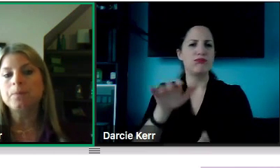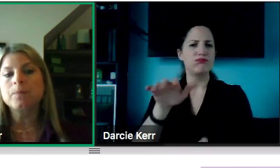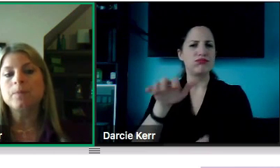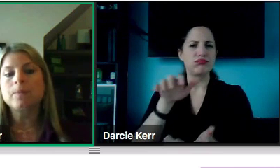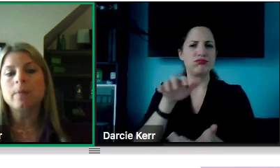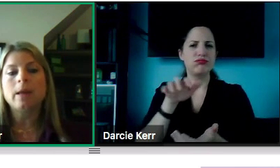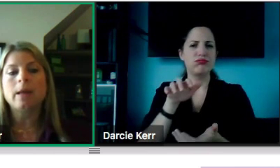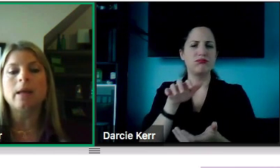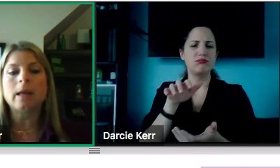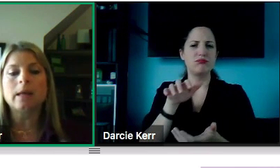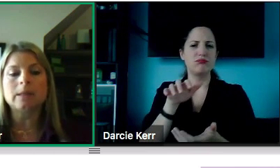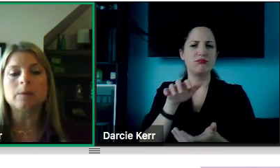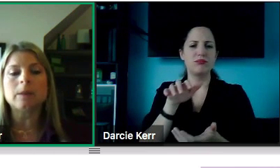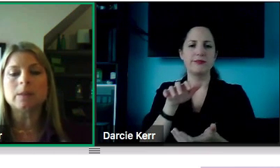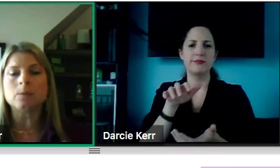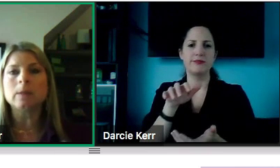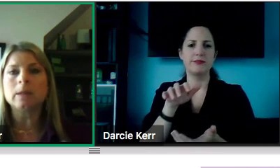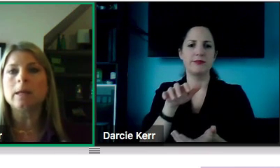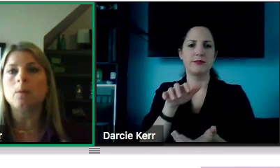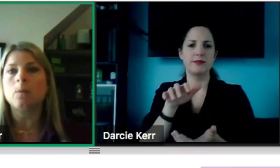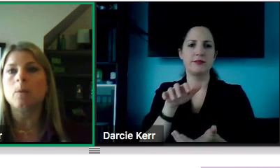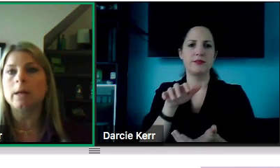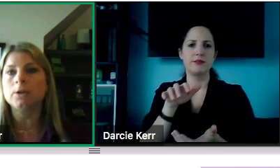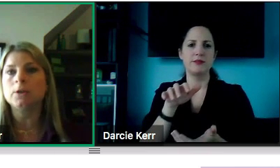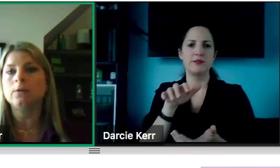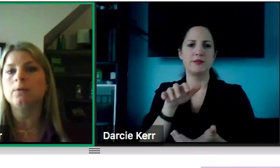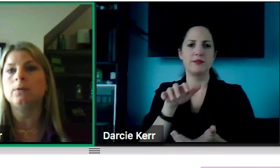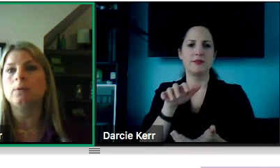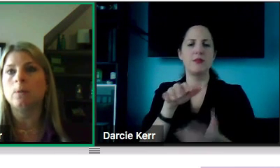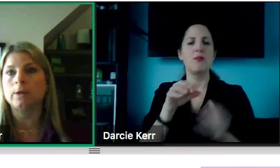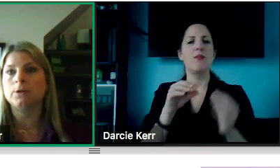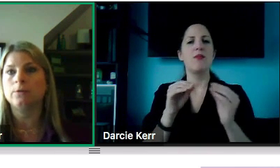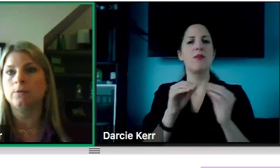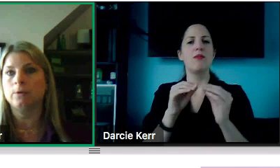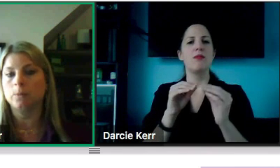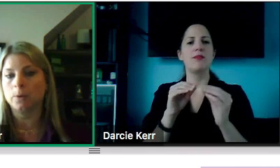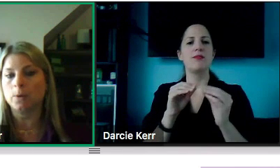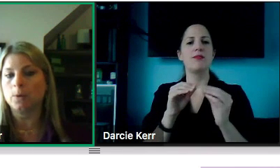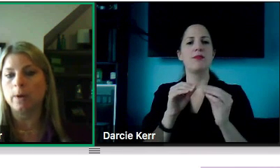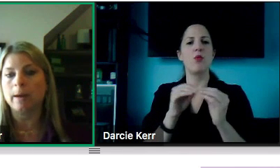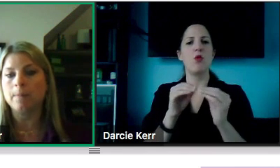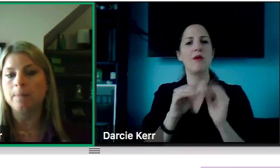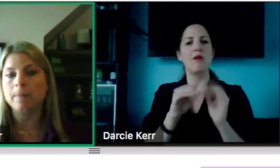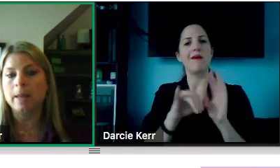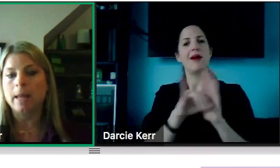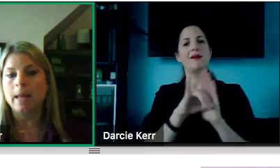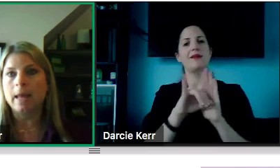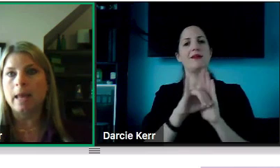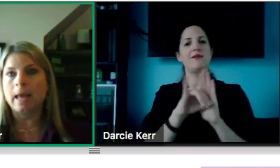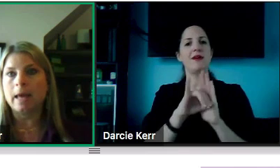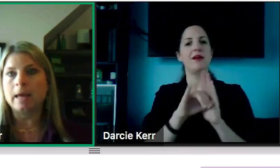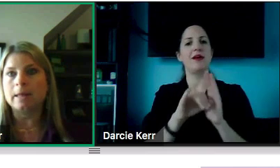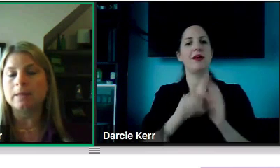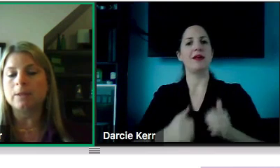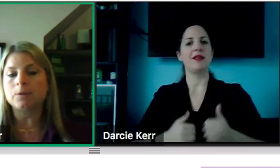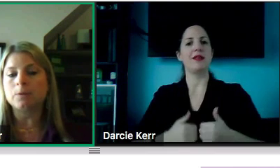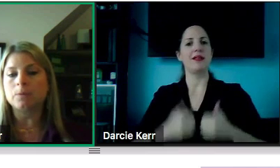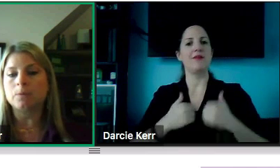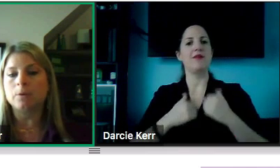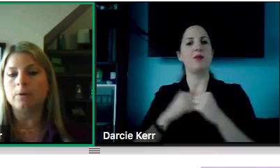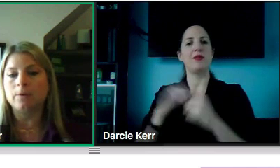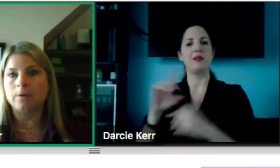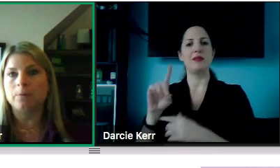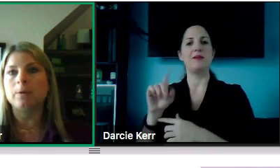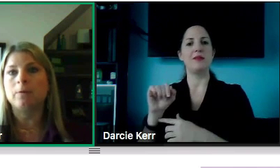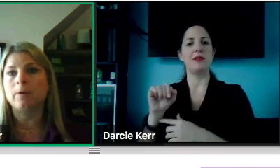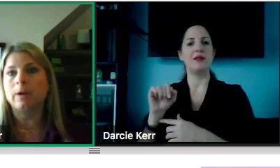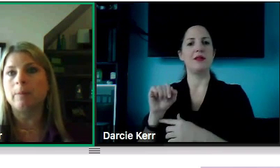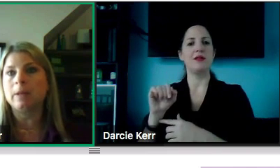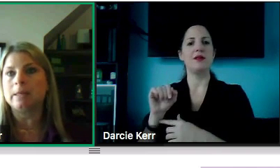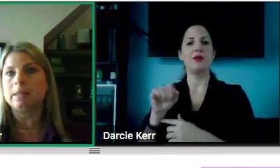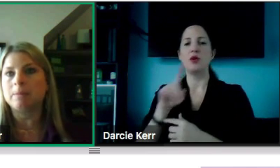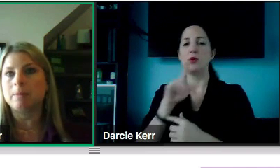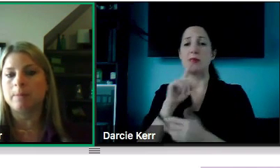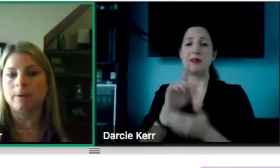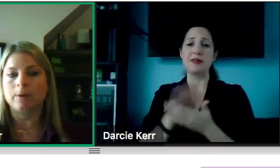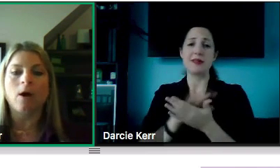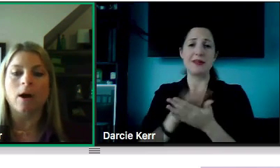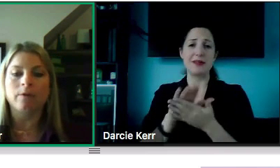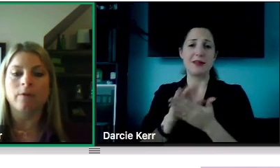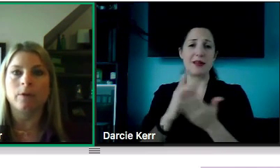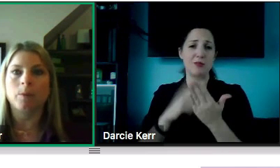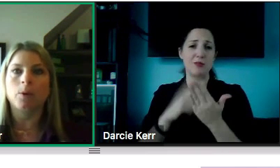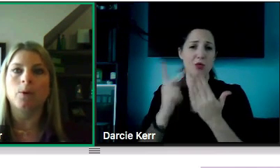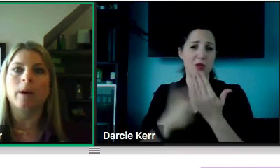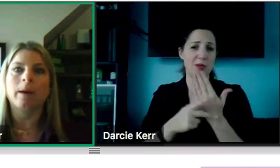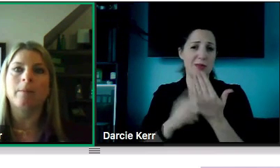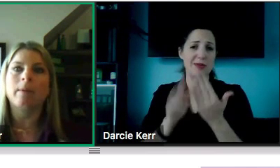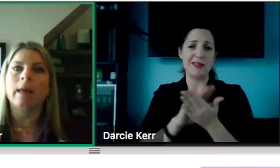qualify. It's really a wonderful, wonderful program, and we're very pleased to be able